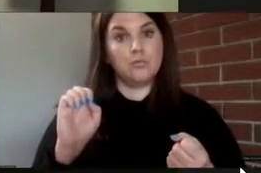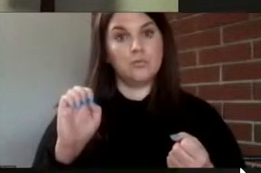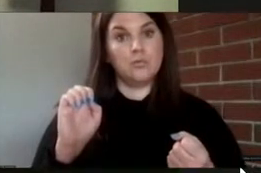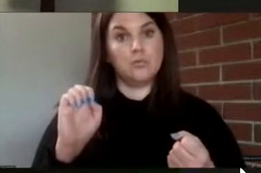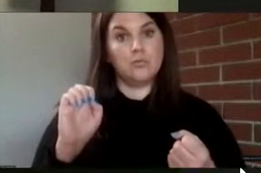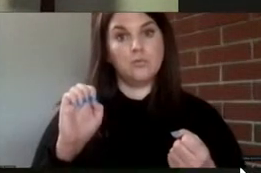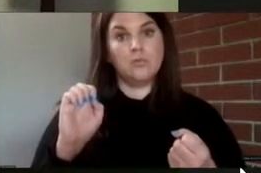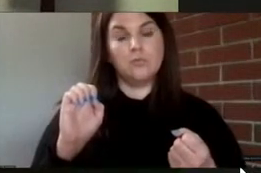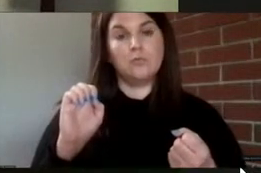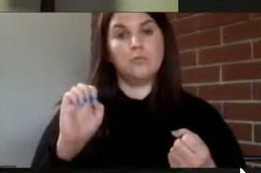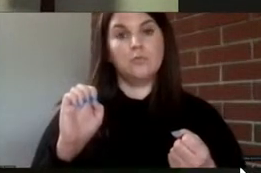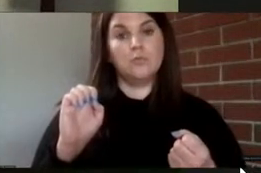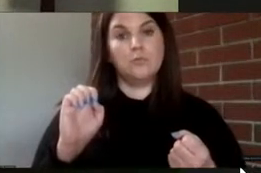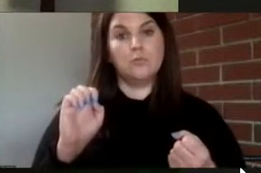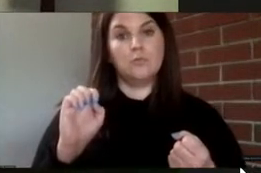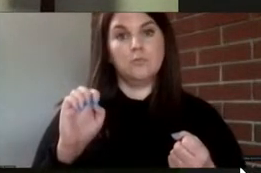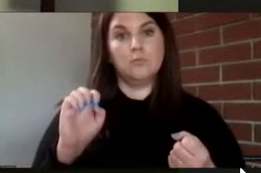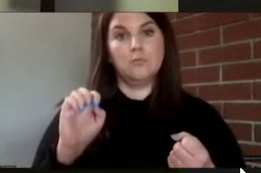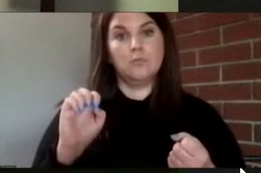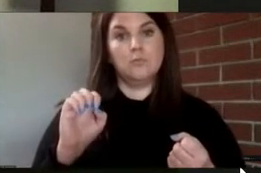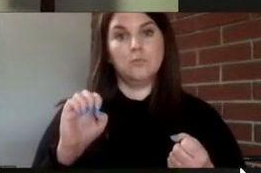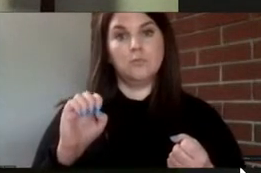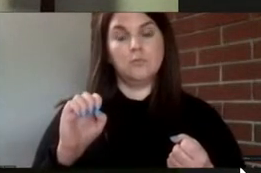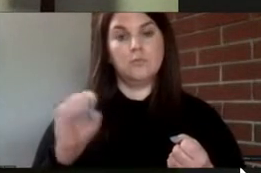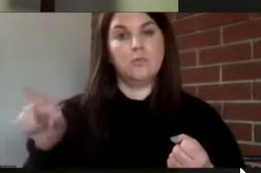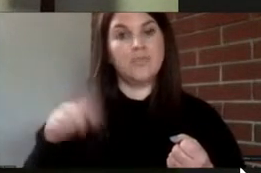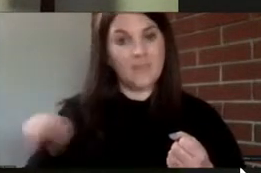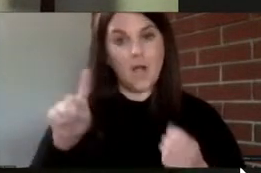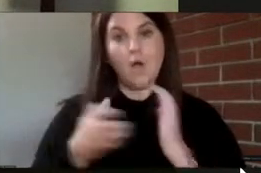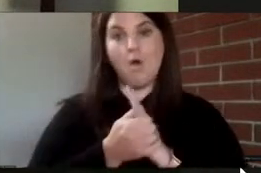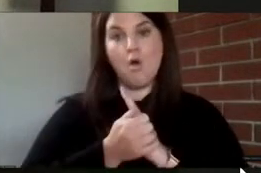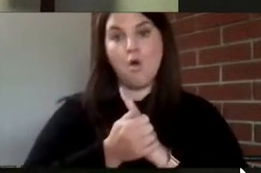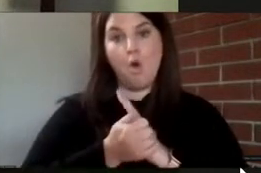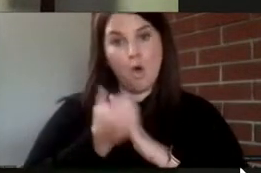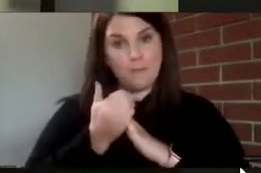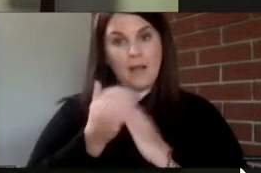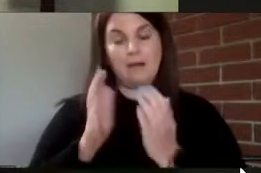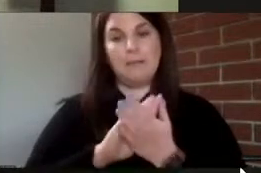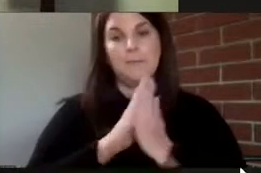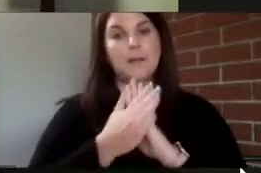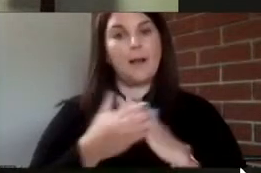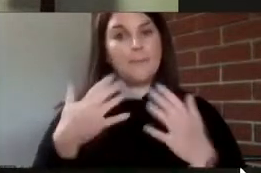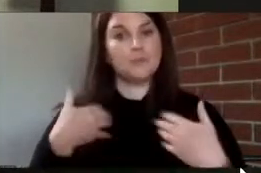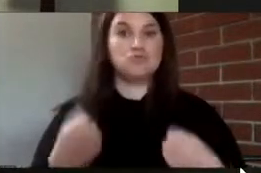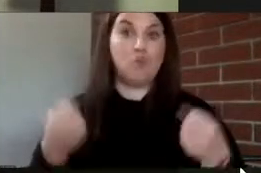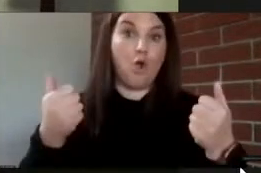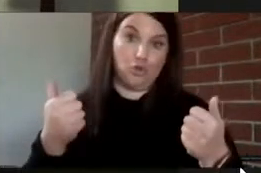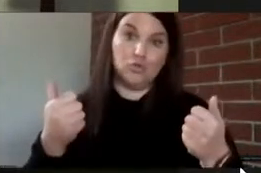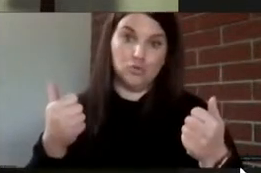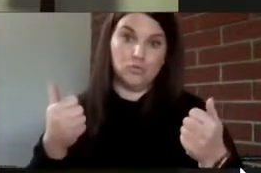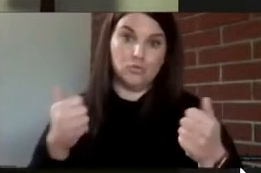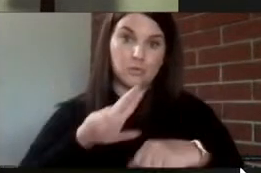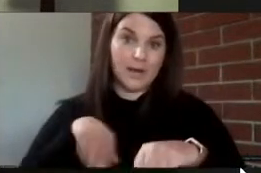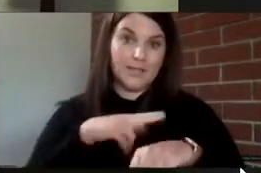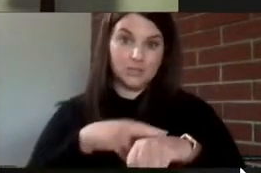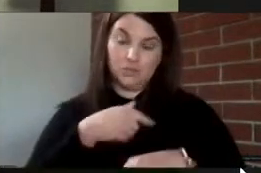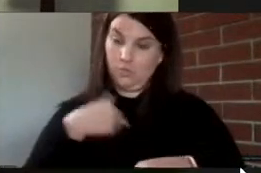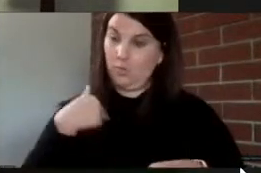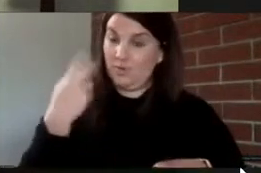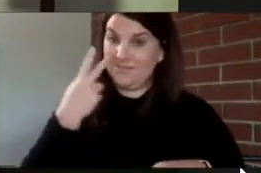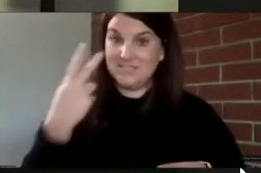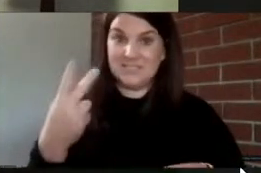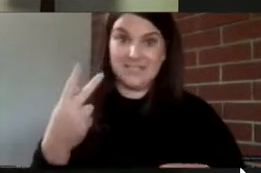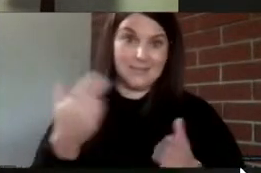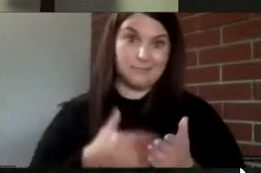affordable healthcare, they automatically become a stronger nation. We've seen that